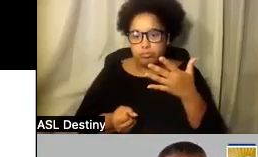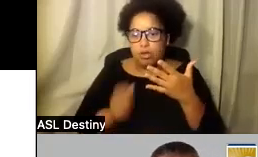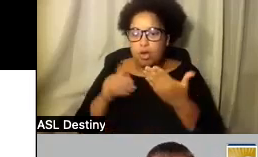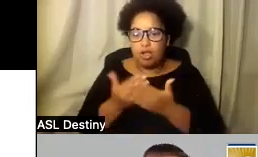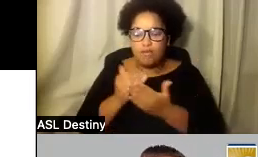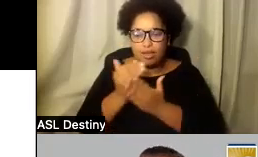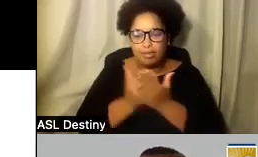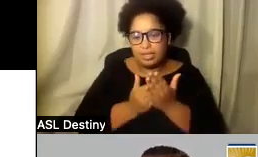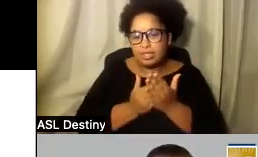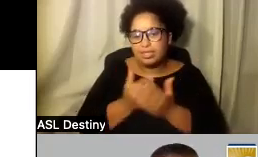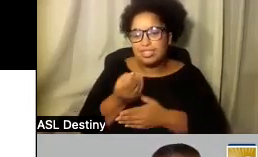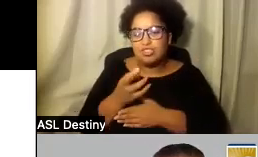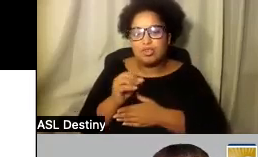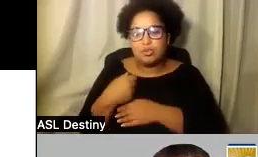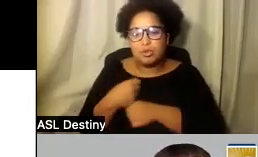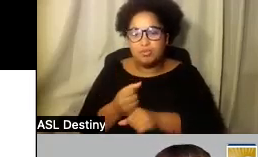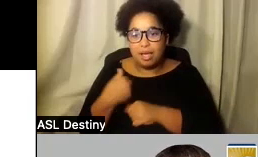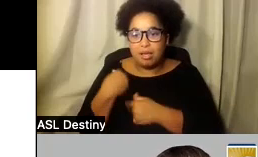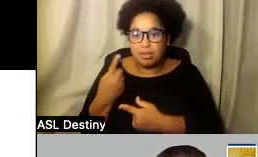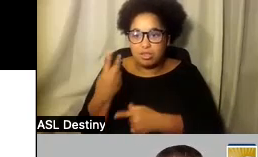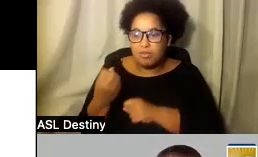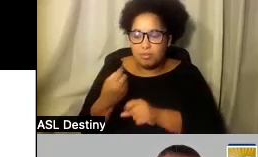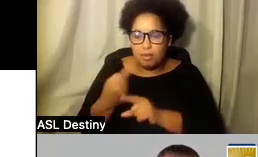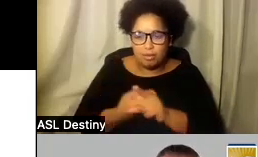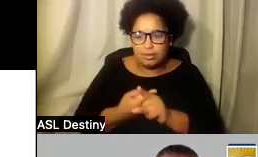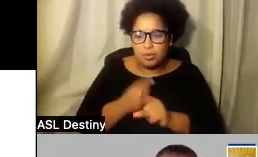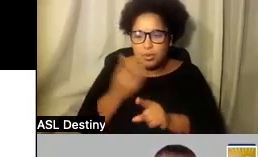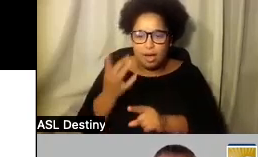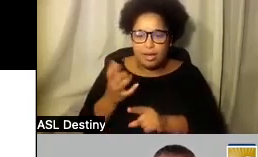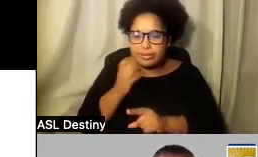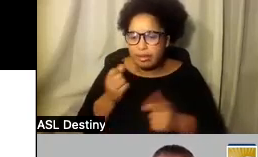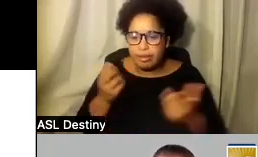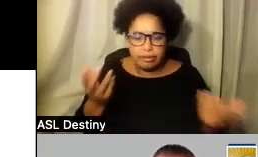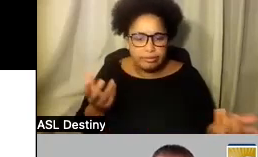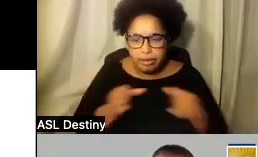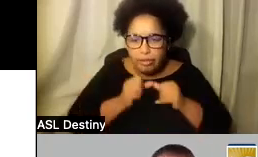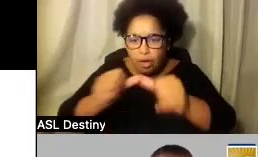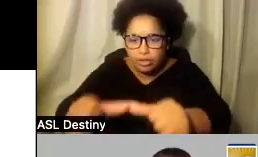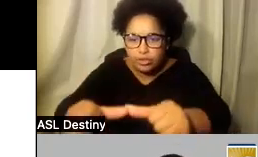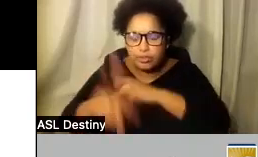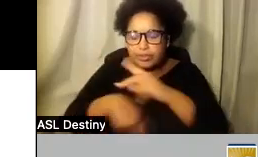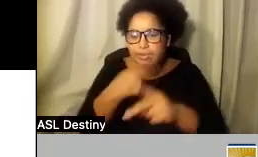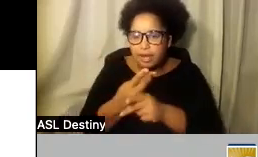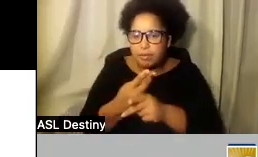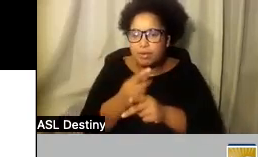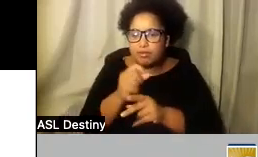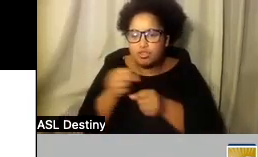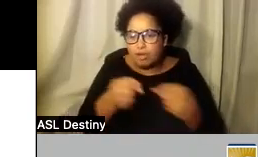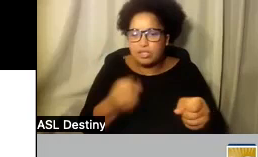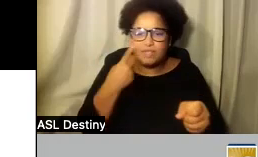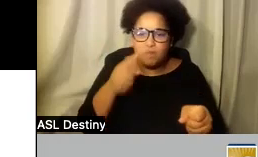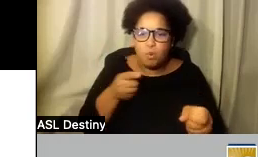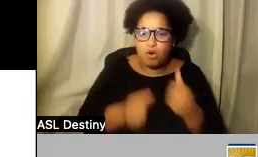that we've ever generated over the course of the last 12 months or so, because it really is not a long-term strategy to risk reduction. So thanks for